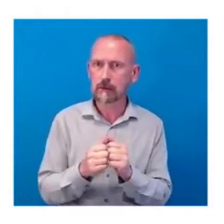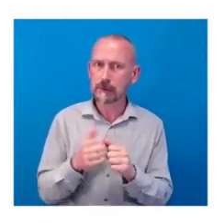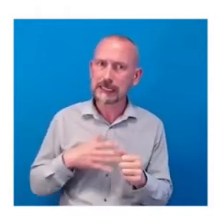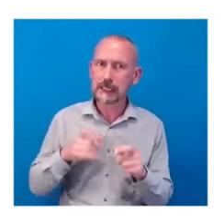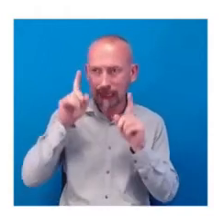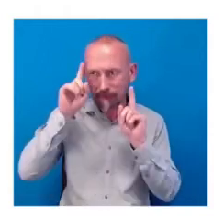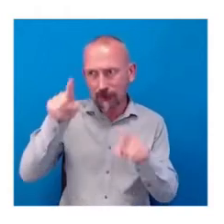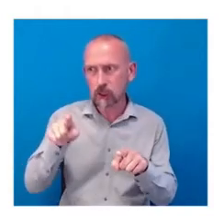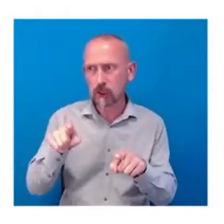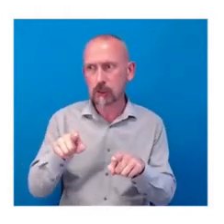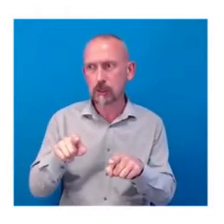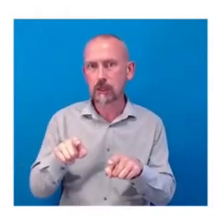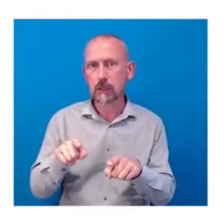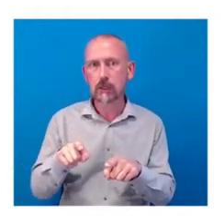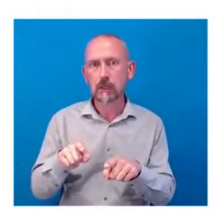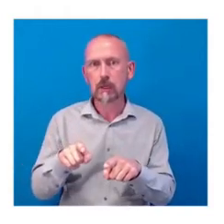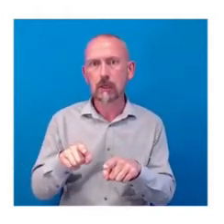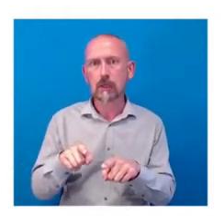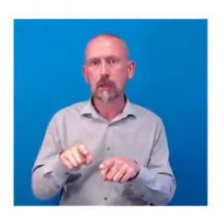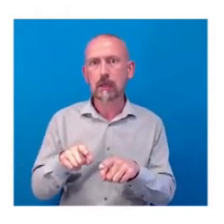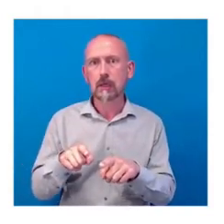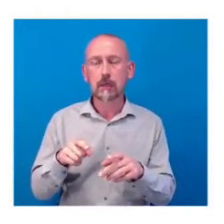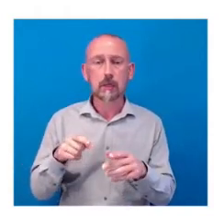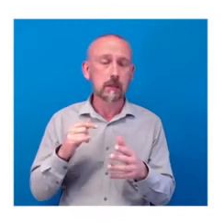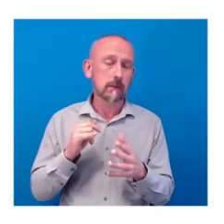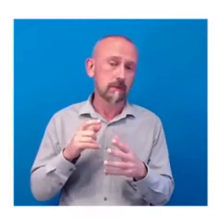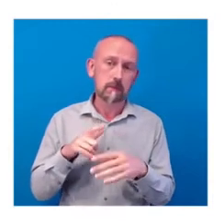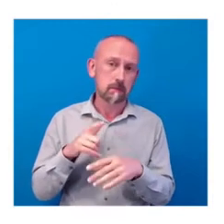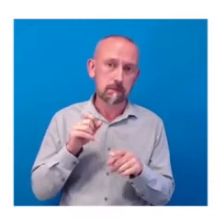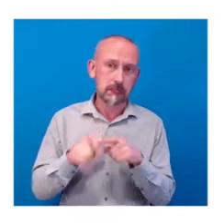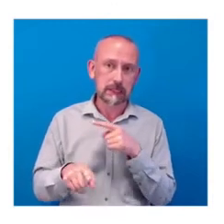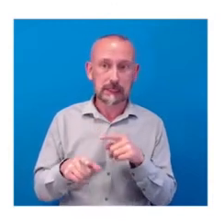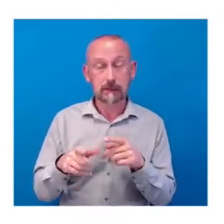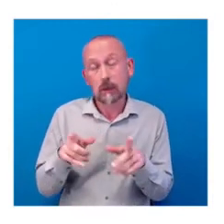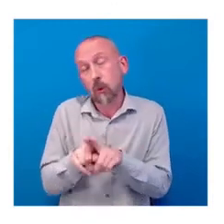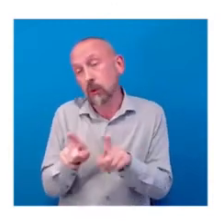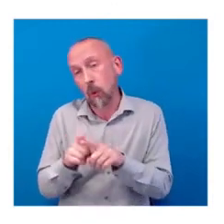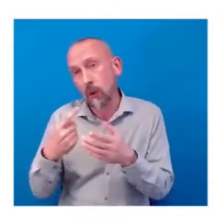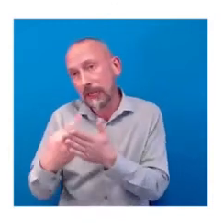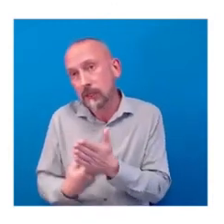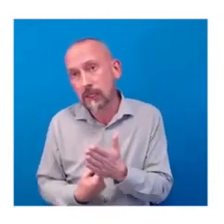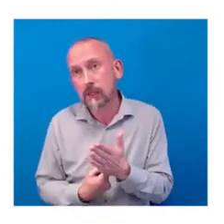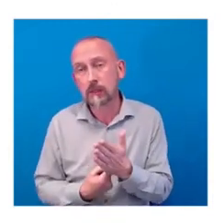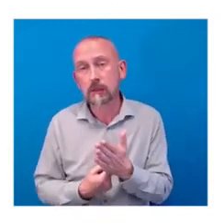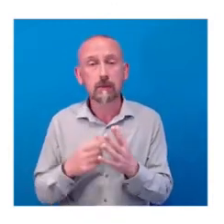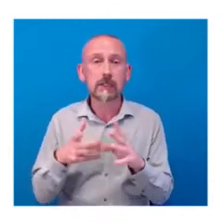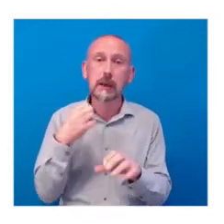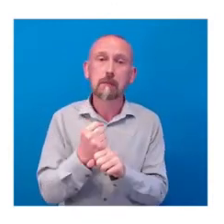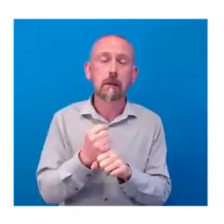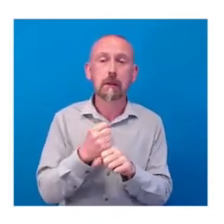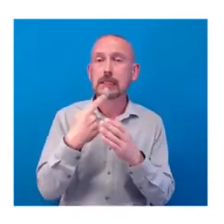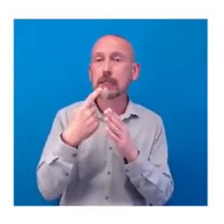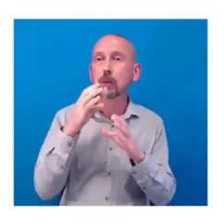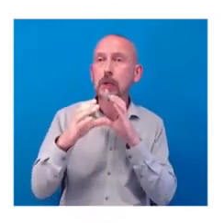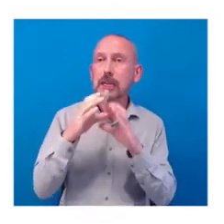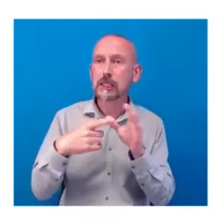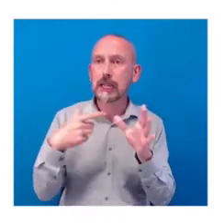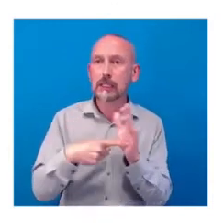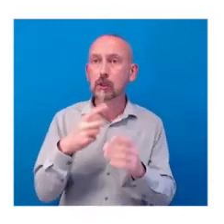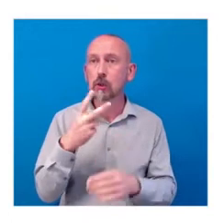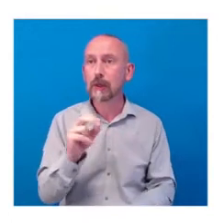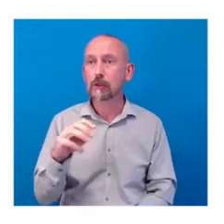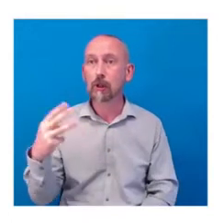we believe in innovation and obviously legislation. So the perfect example of legislation is the Communications Act of 2003, which mandated